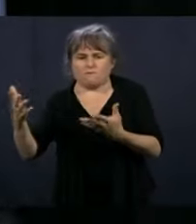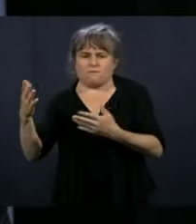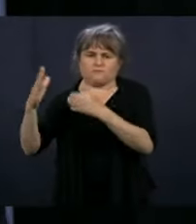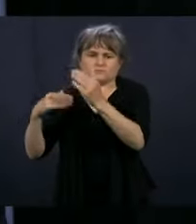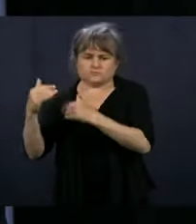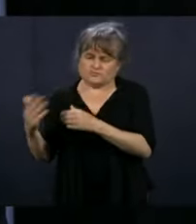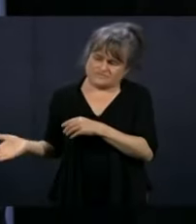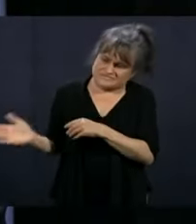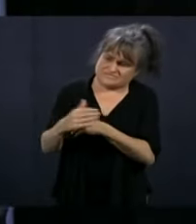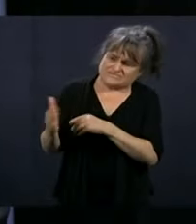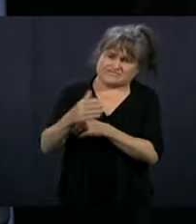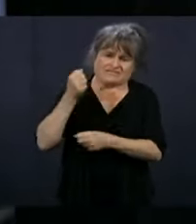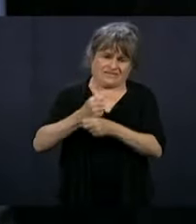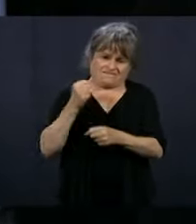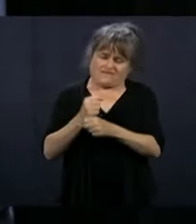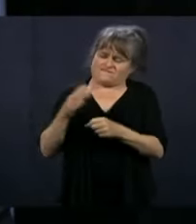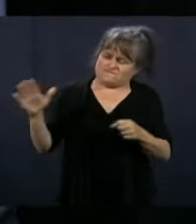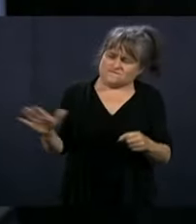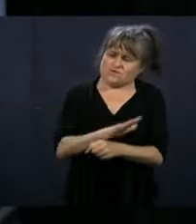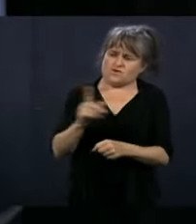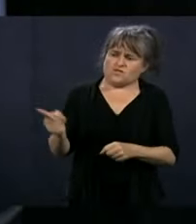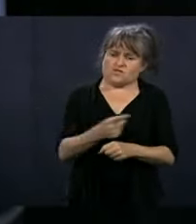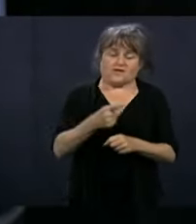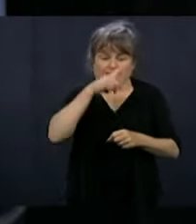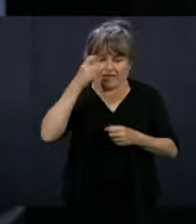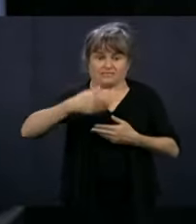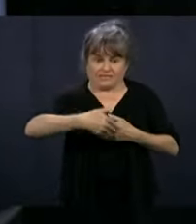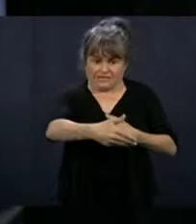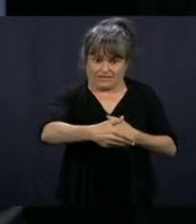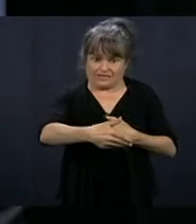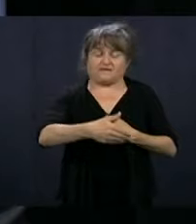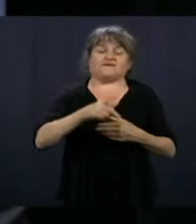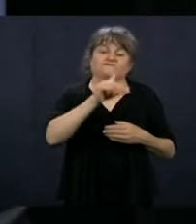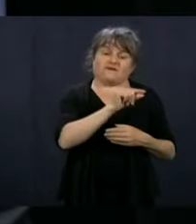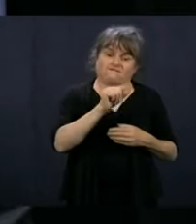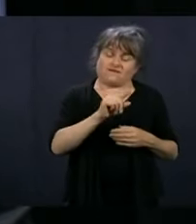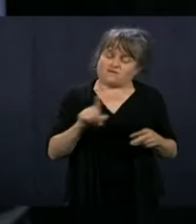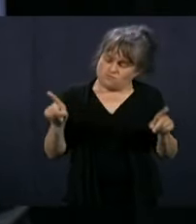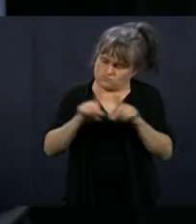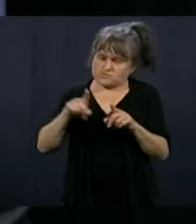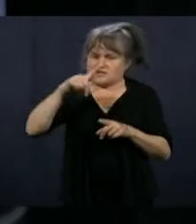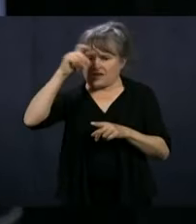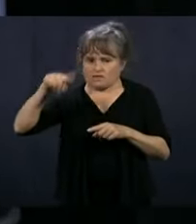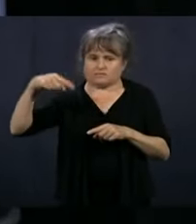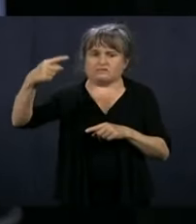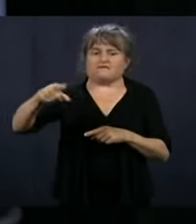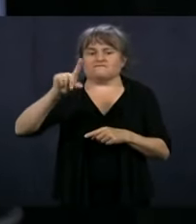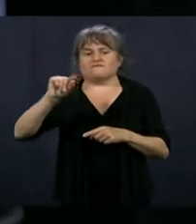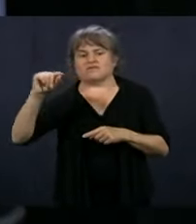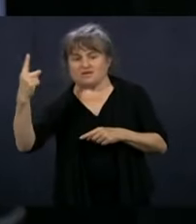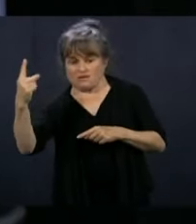season busy, as well as the summer 2021, we need this bill.